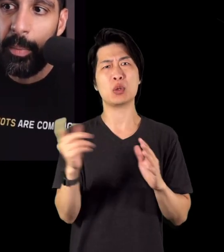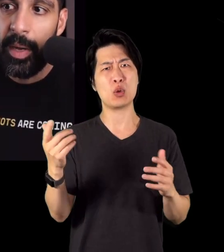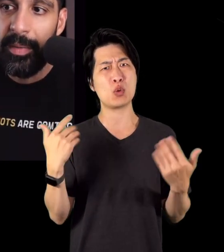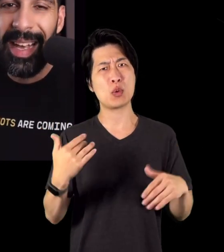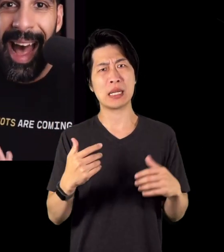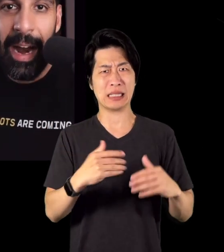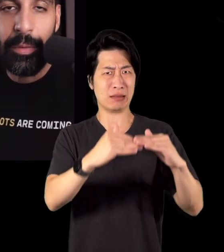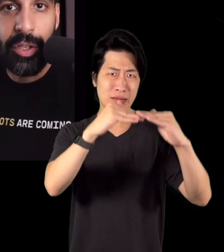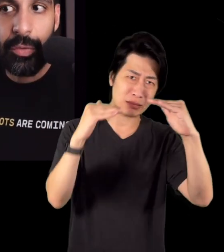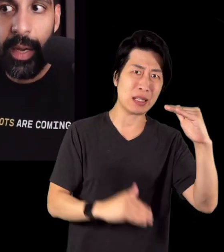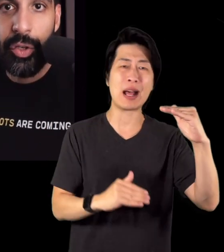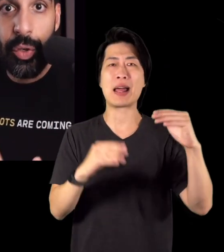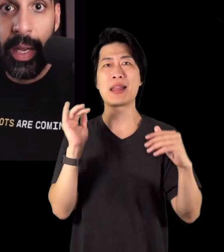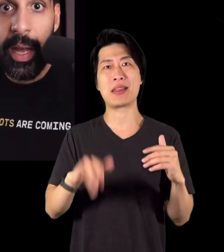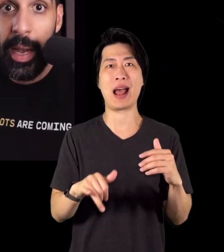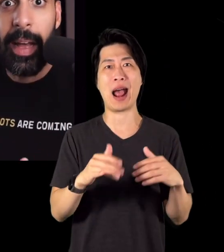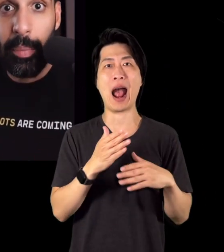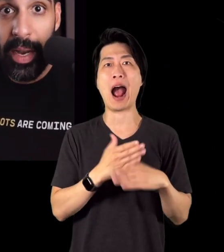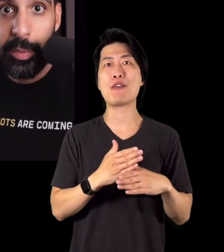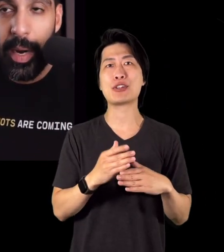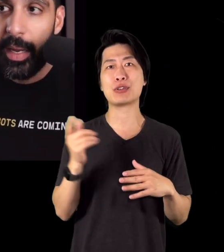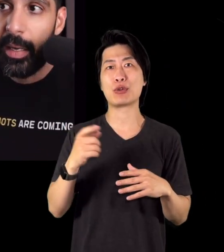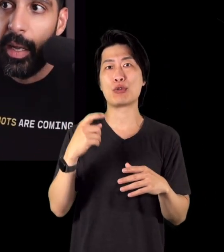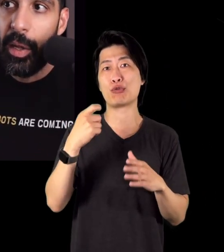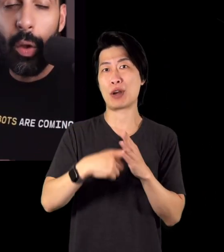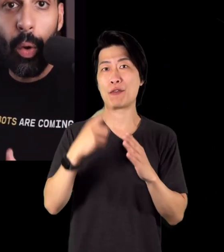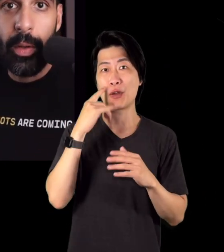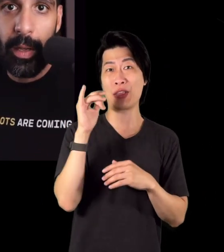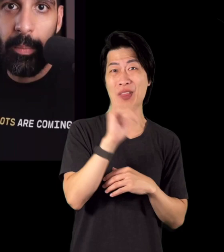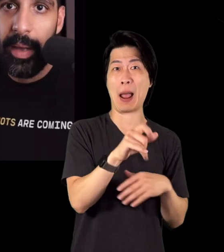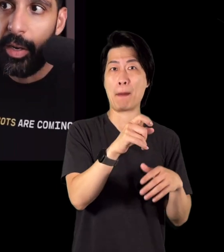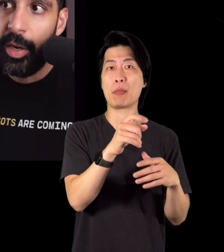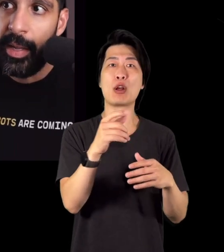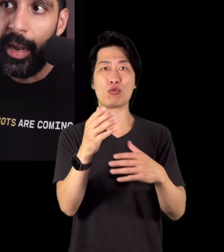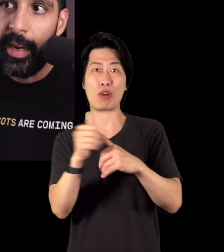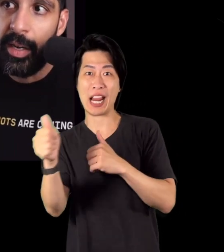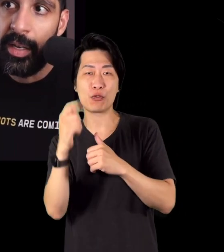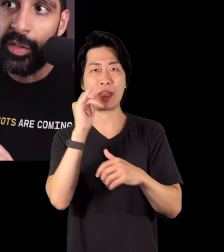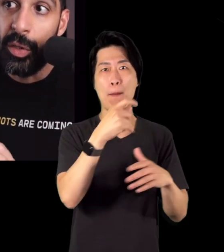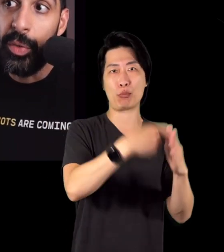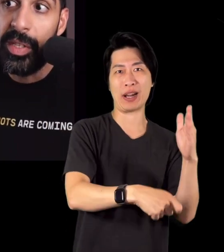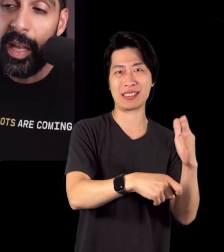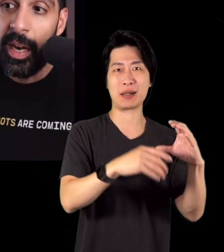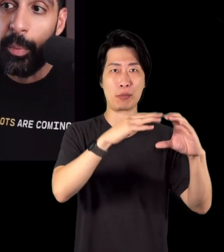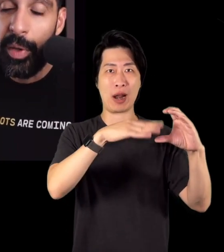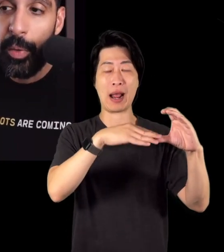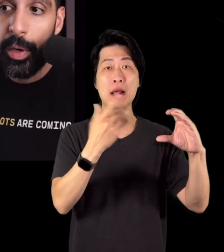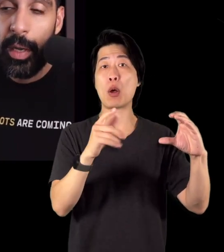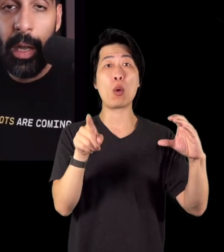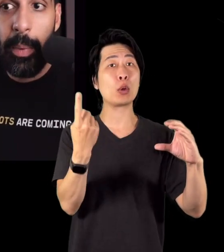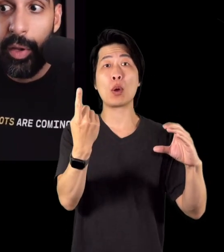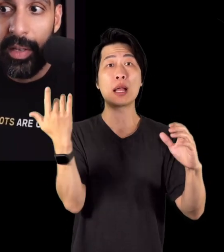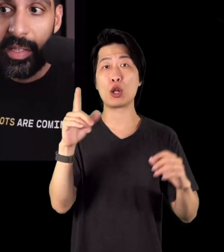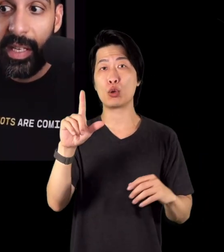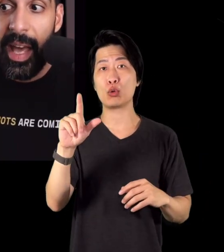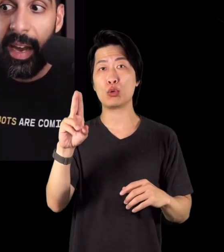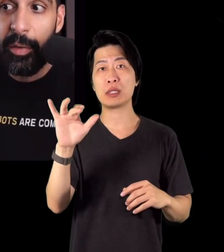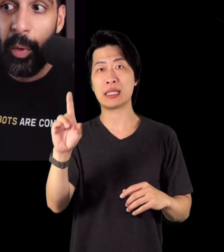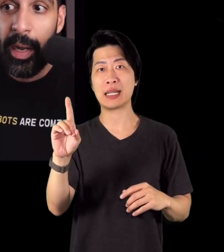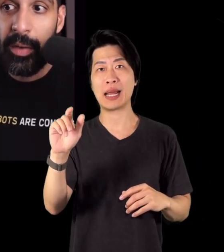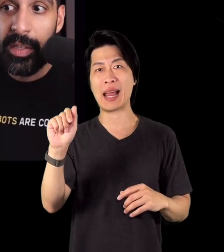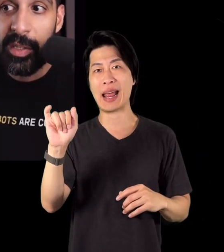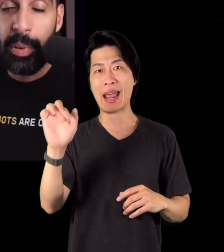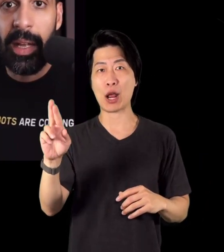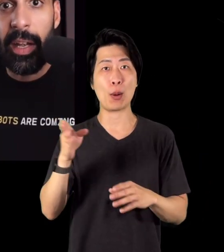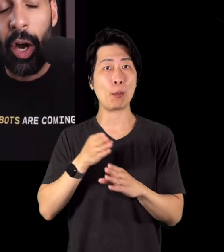significantly above the average range you get in that price bracket. The only competitor in that area is the Lucid Air Pure, but you can see